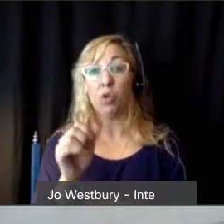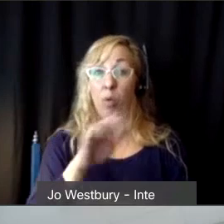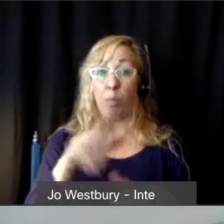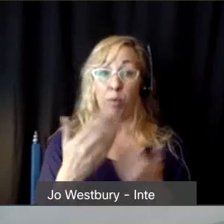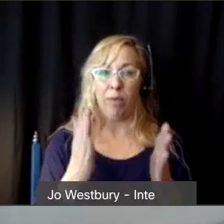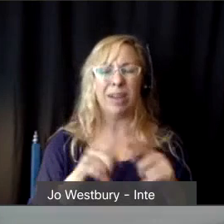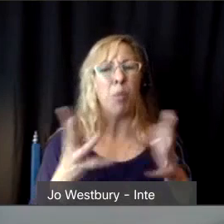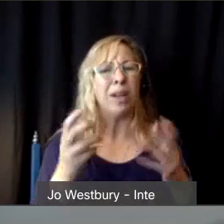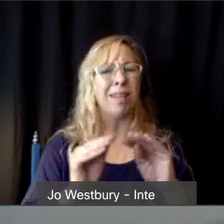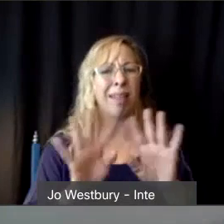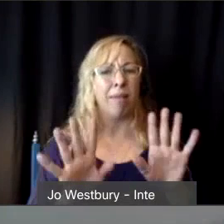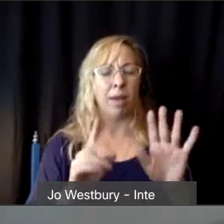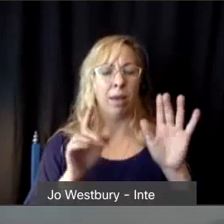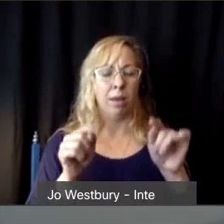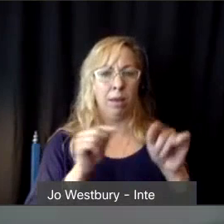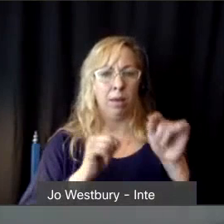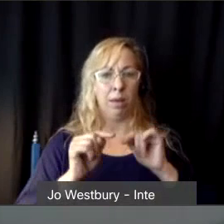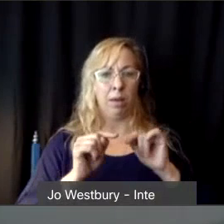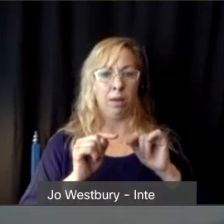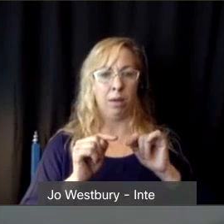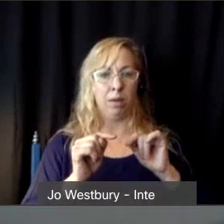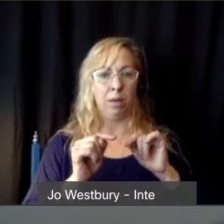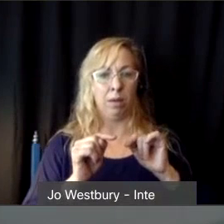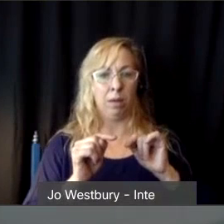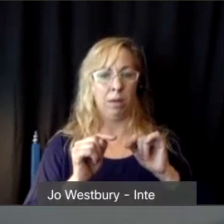to clarify. So currently,